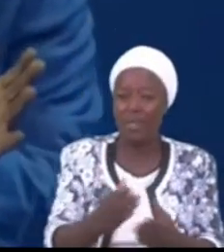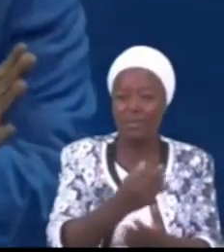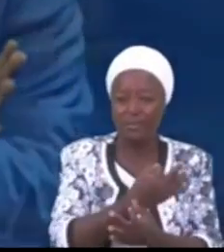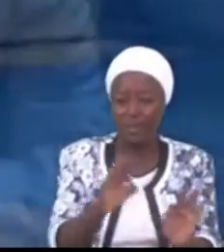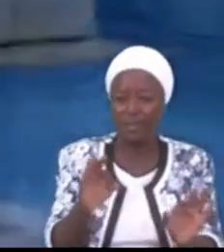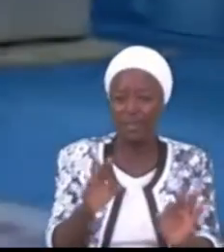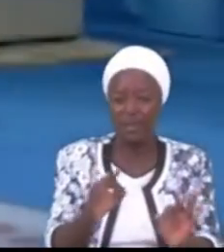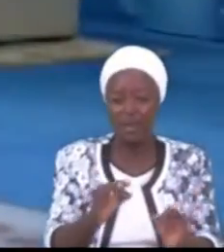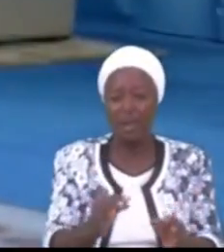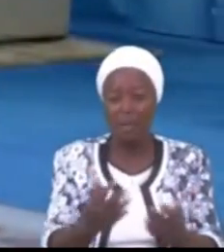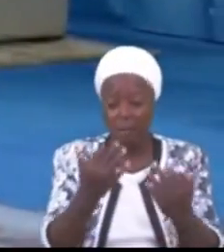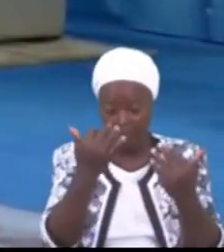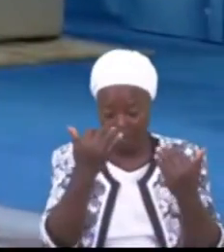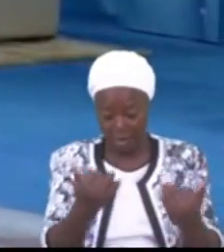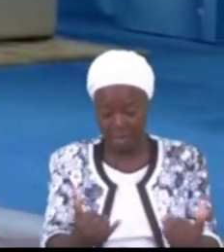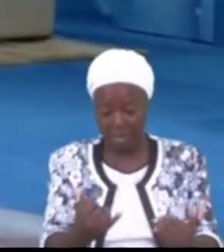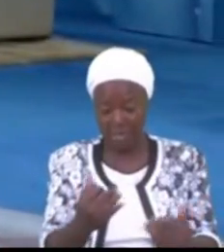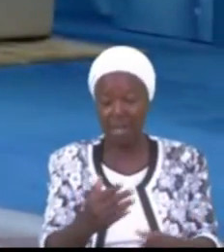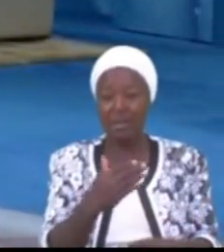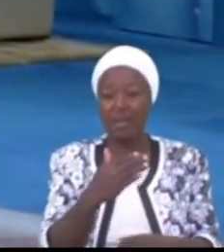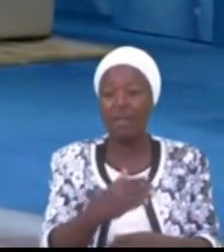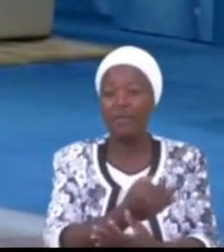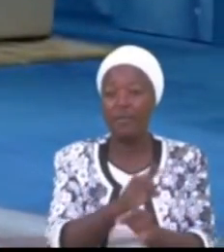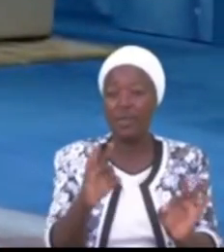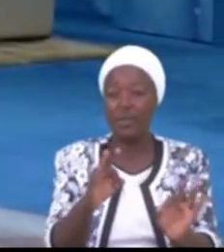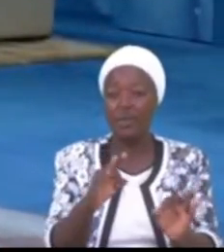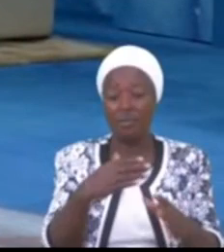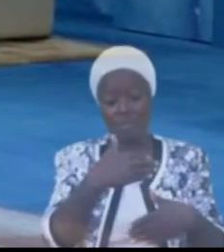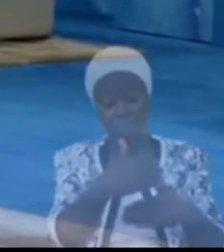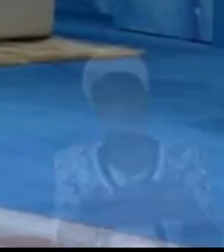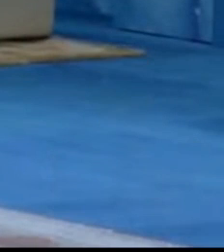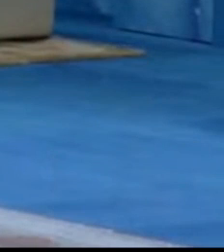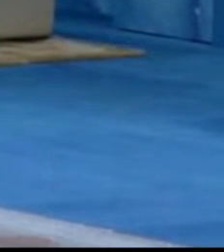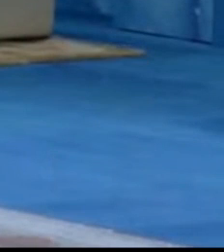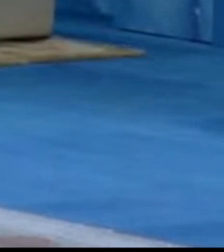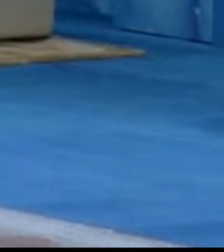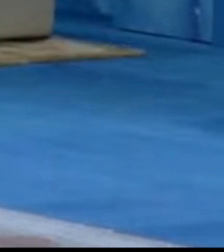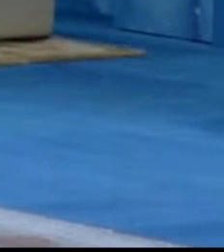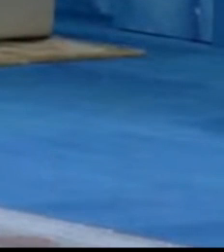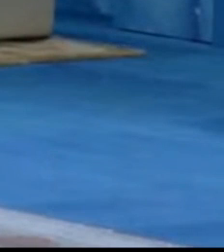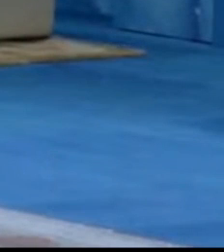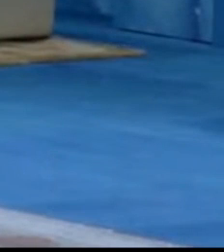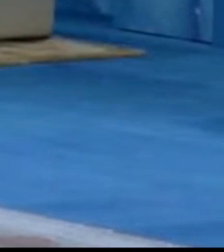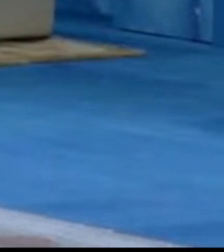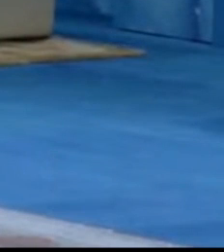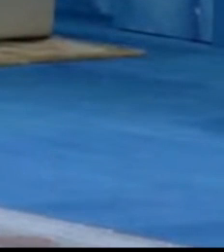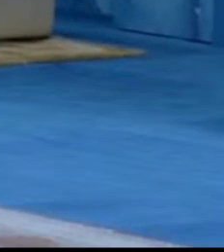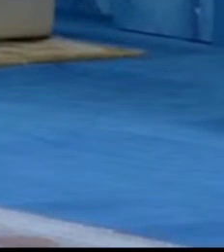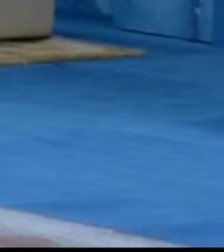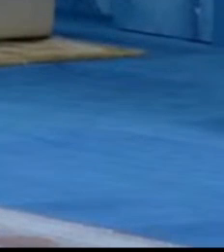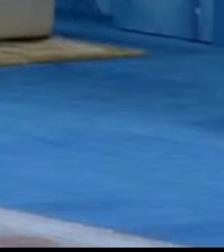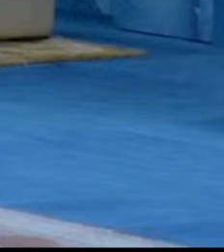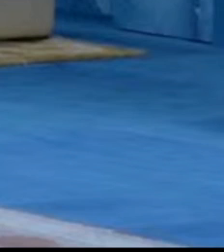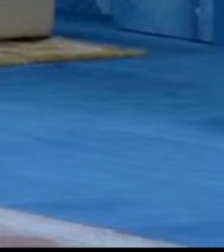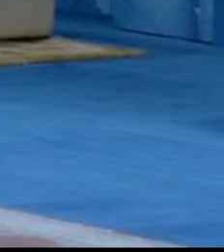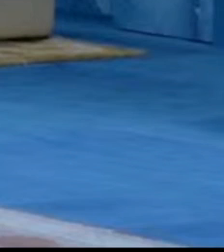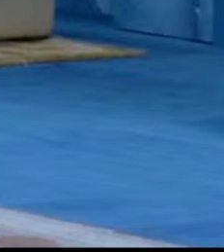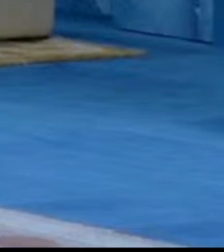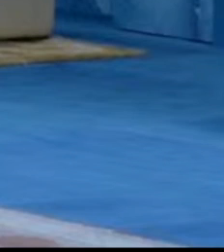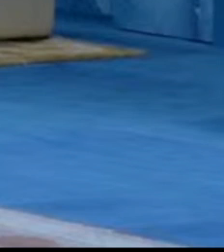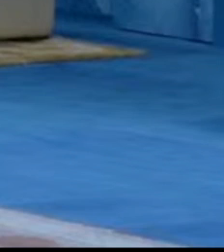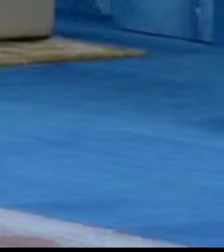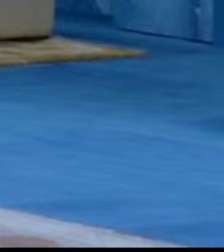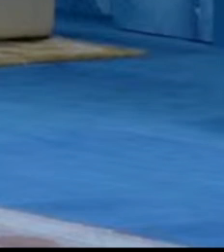Present emancipation. Progressing emancipation. And